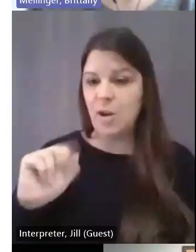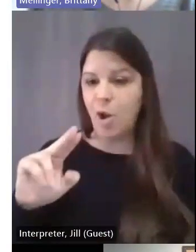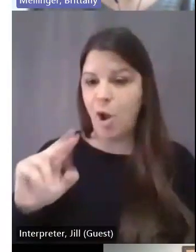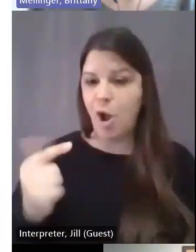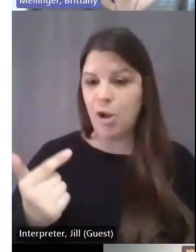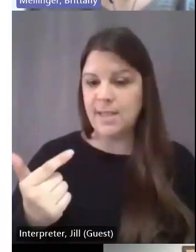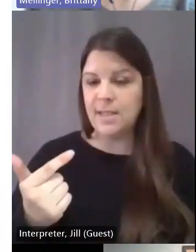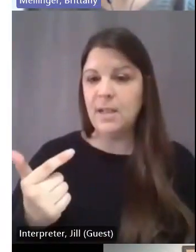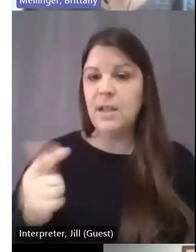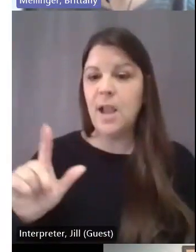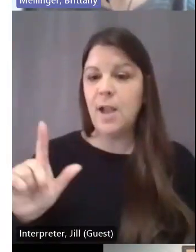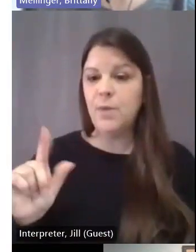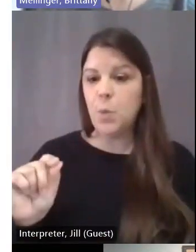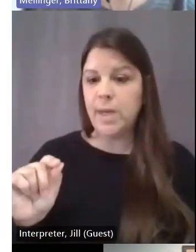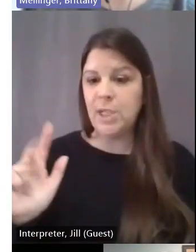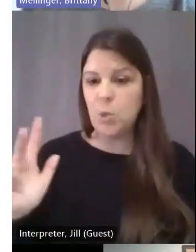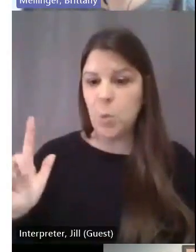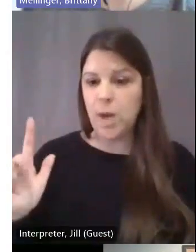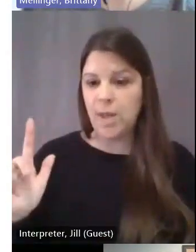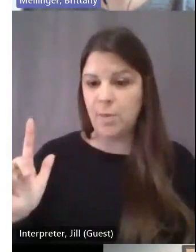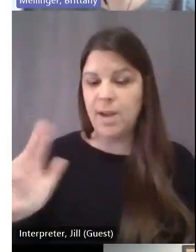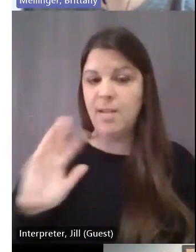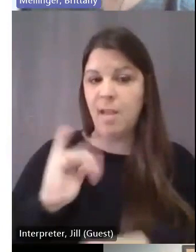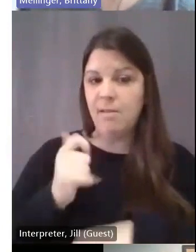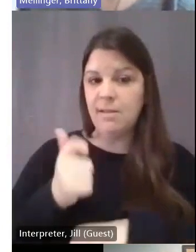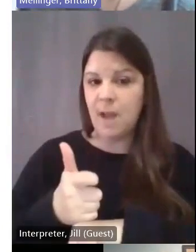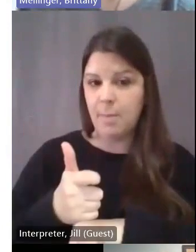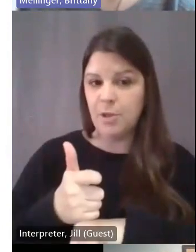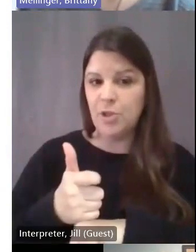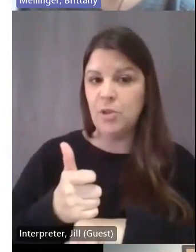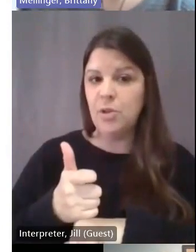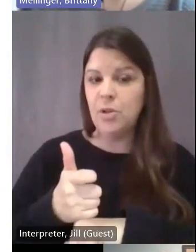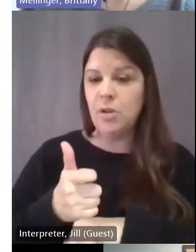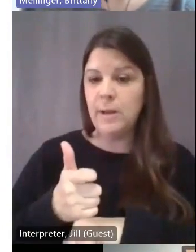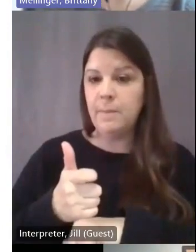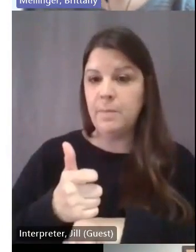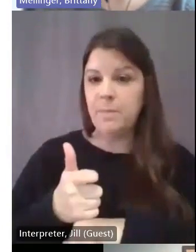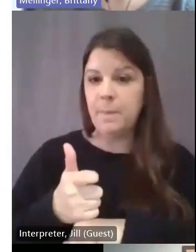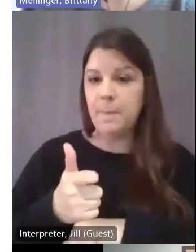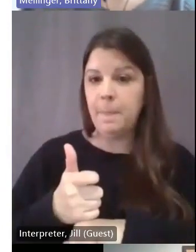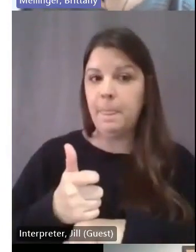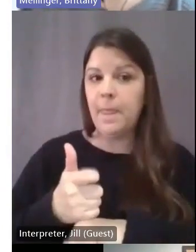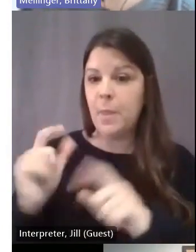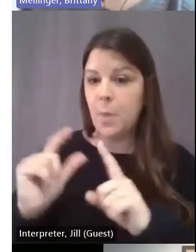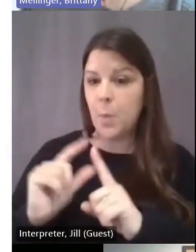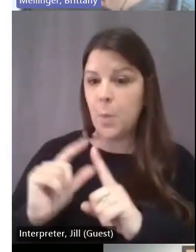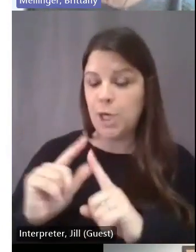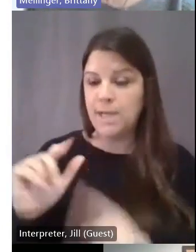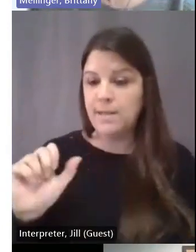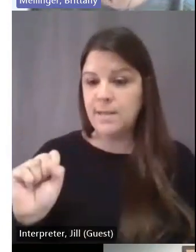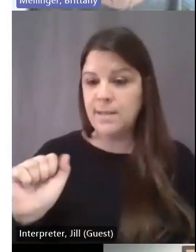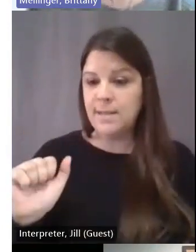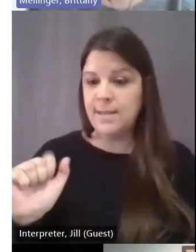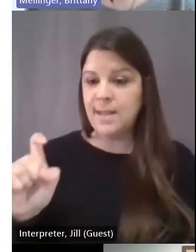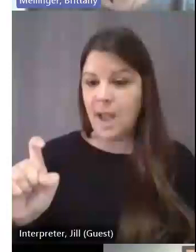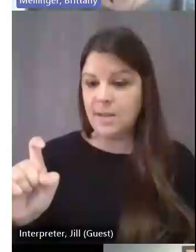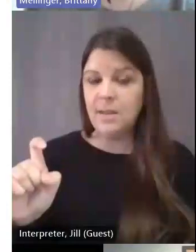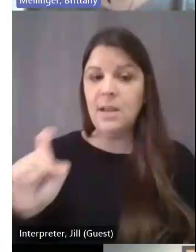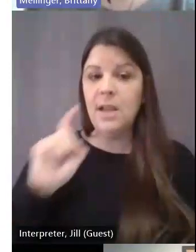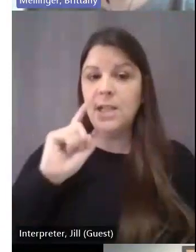of 2023 that established that the term sex may refer to